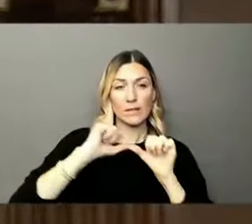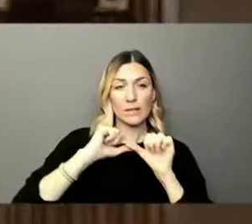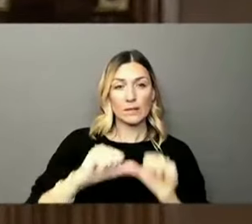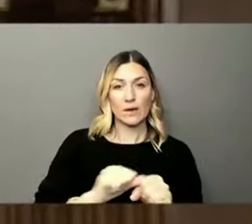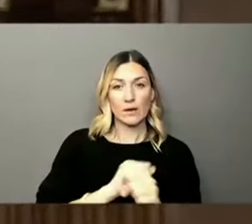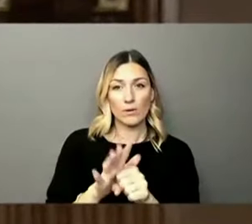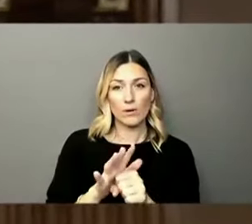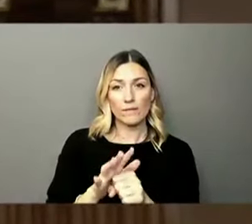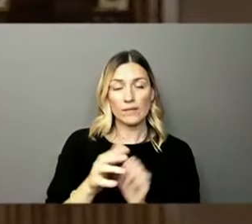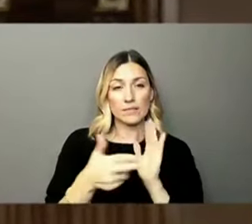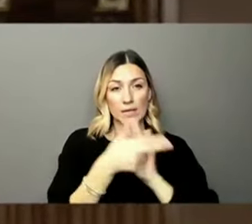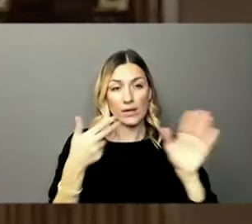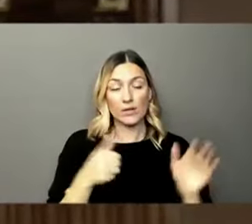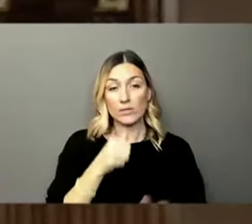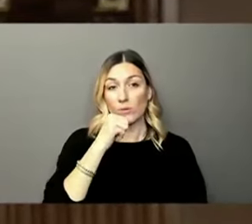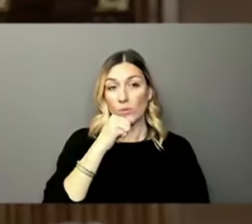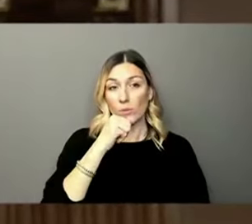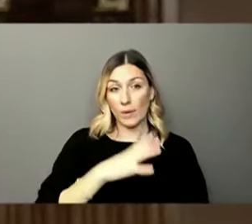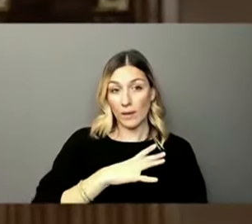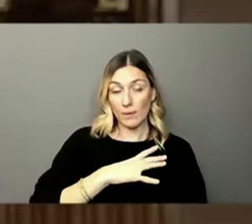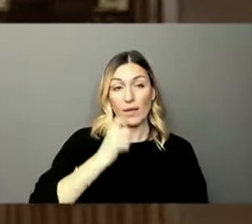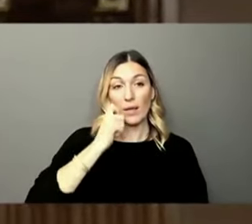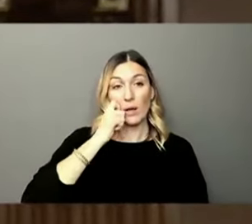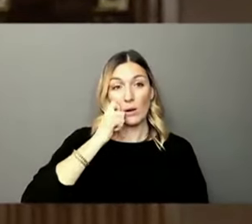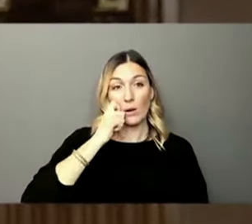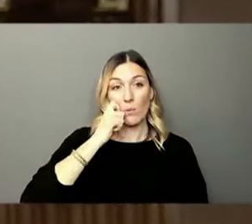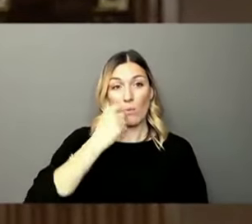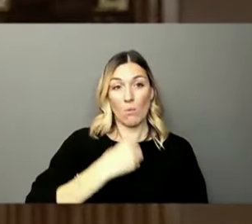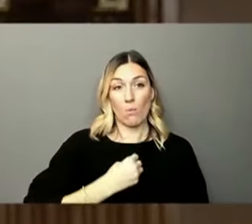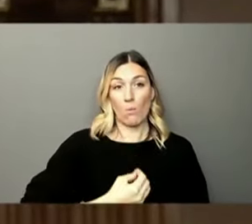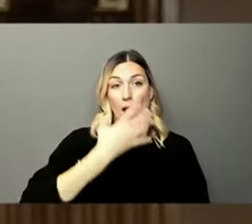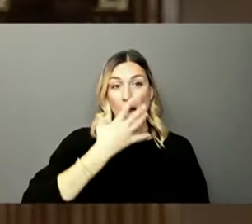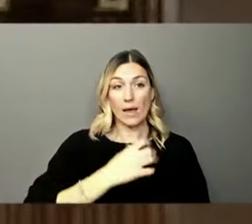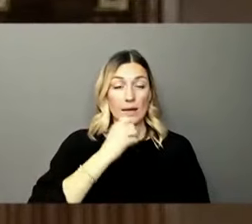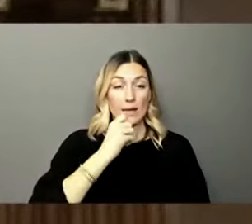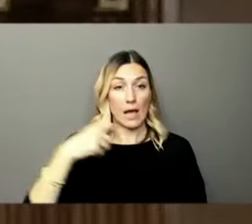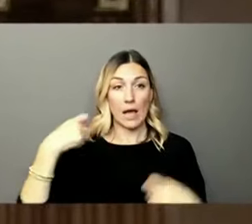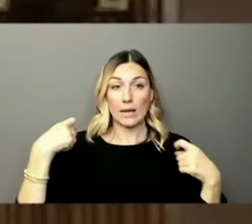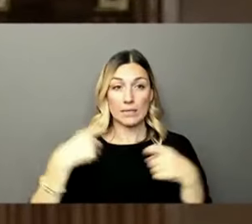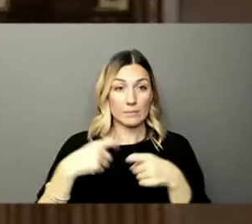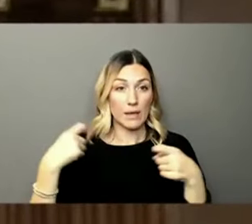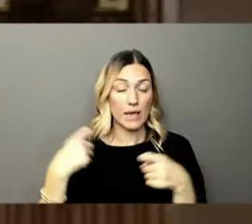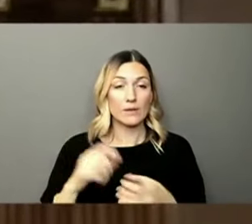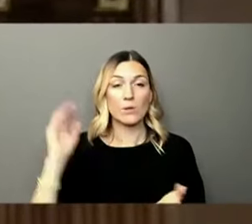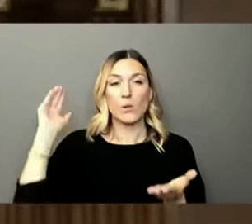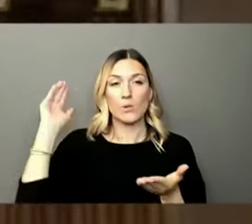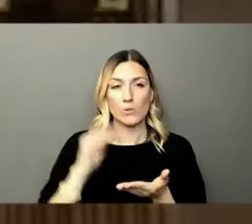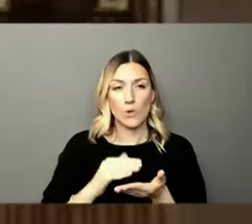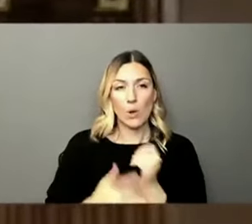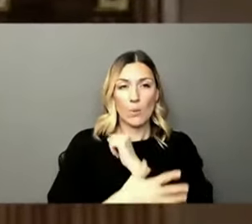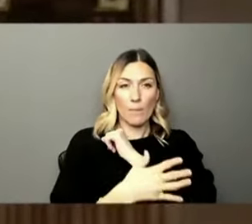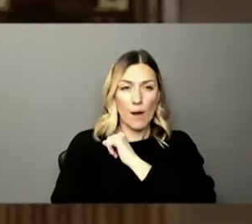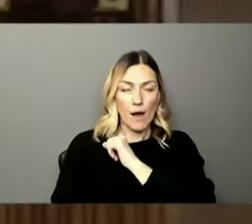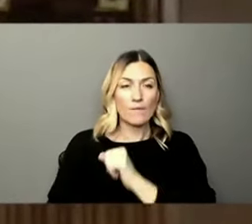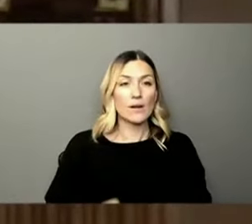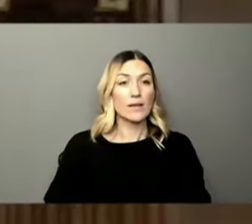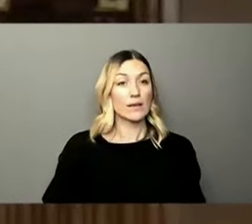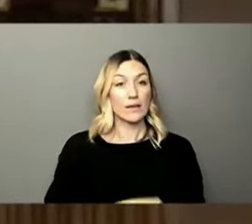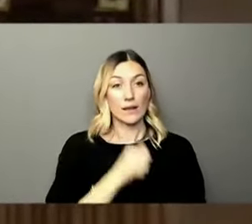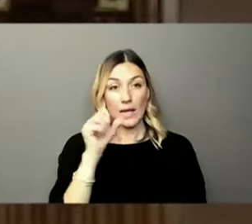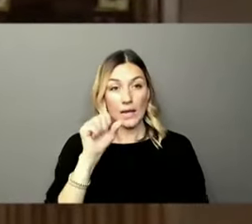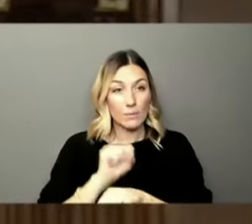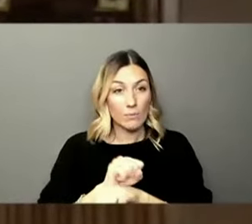who were female, white, non-Hispanic, and living in areas with low poverty and low unemployment were more likely to